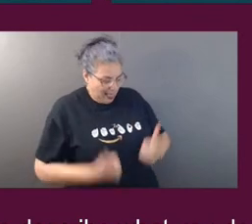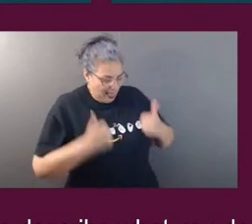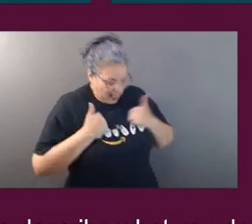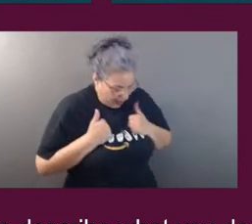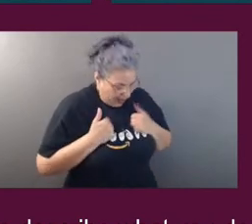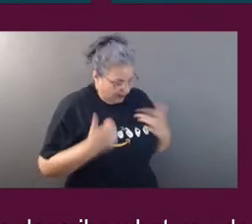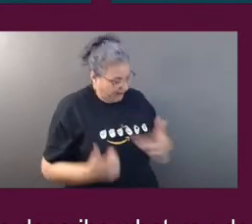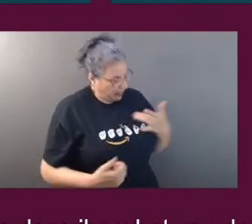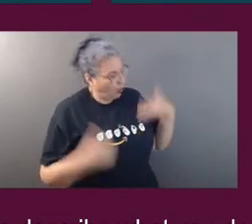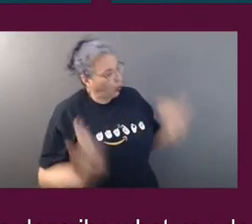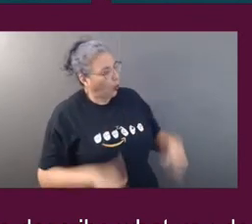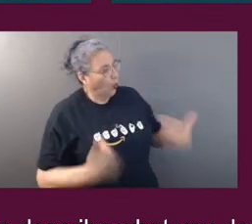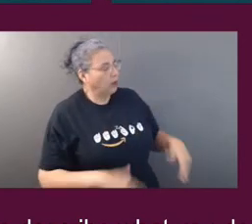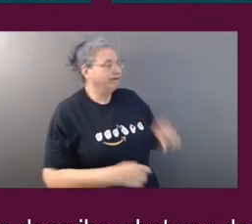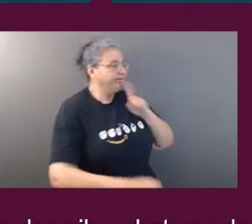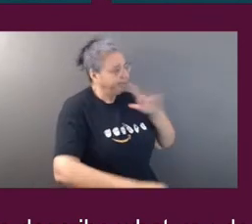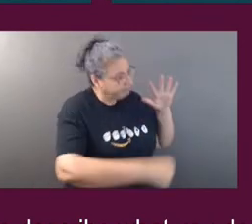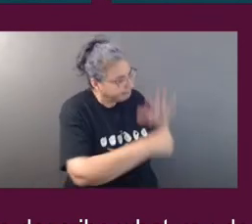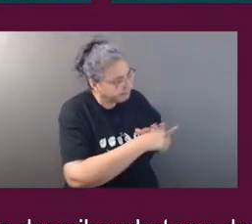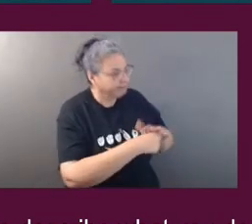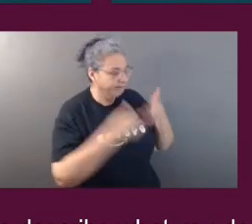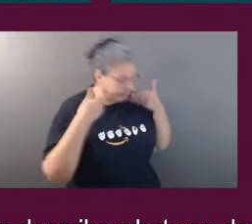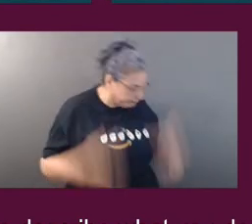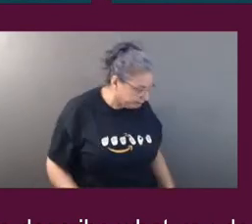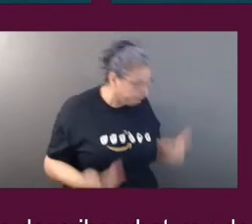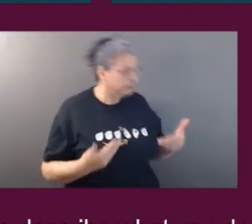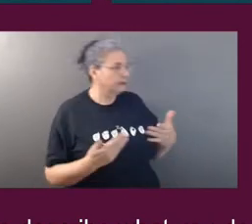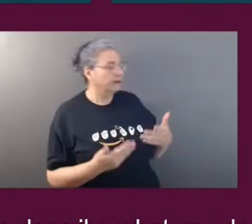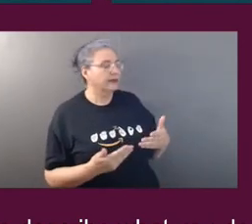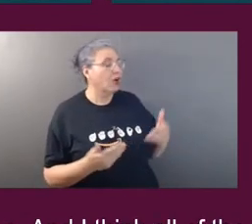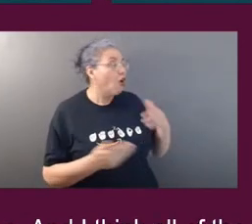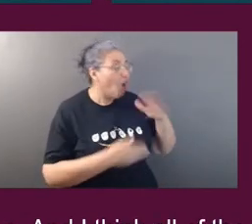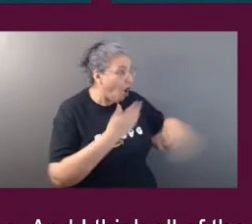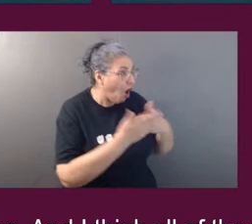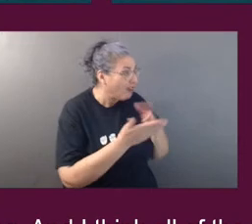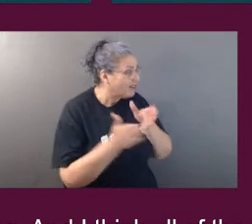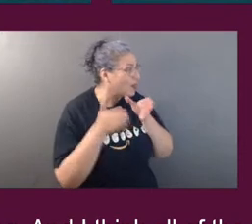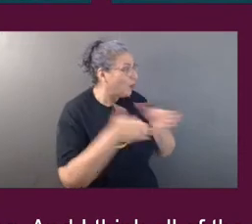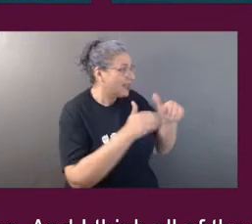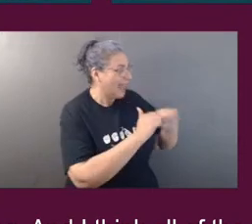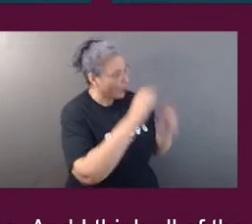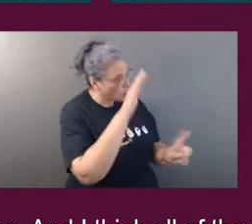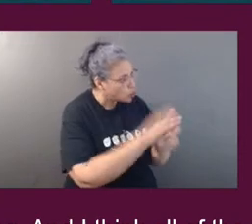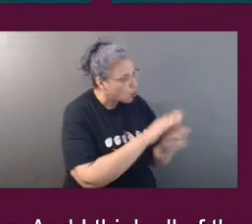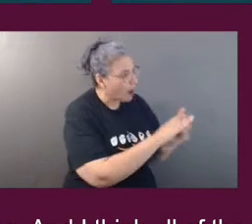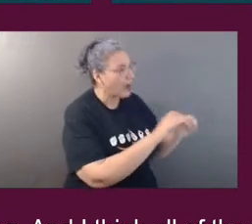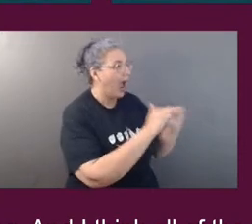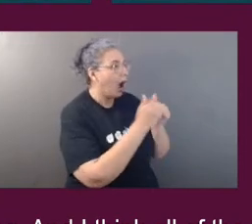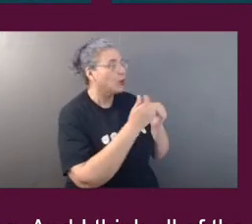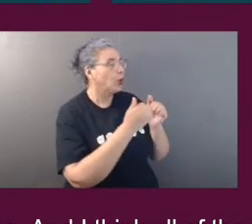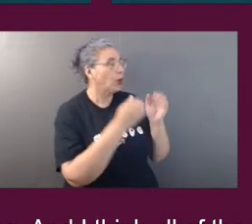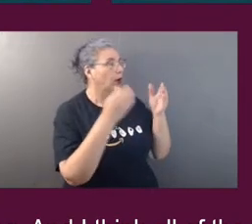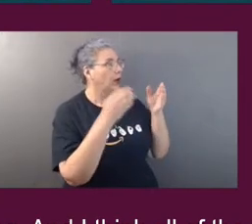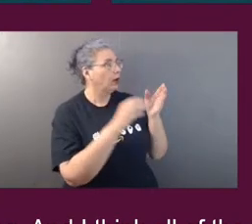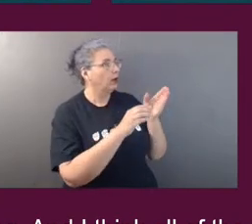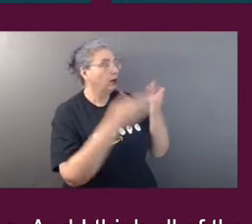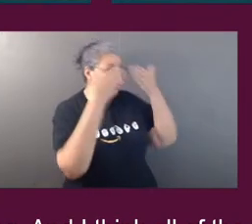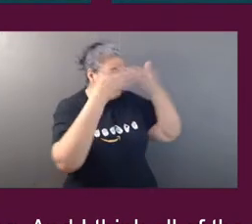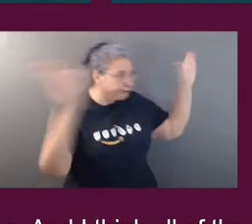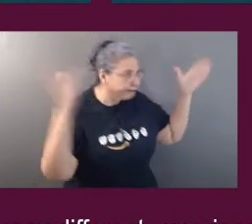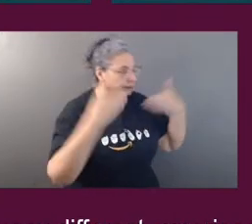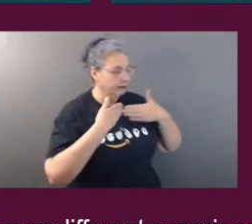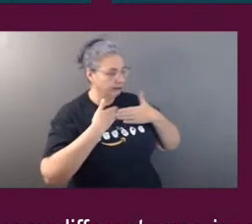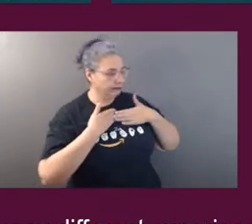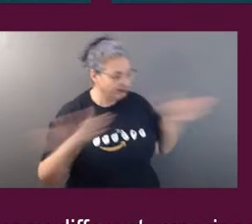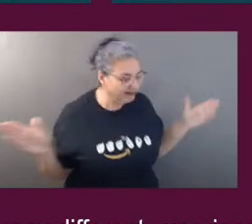And I think all of the ways that you show up that open up our eyes to so many different experiences. So I'm